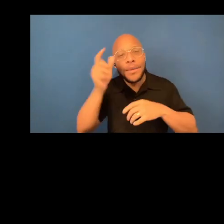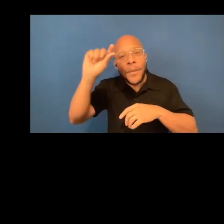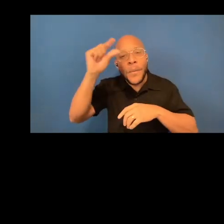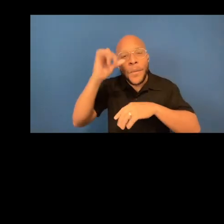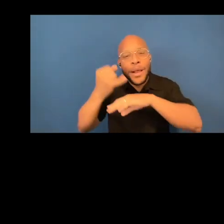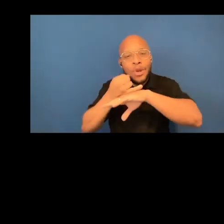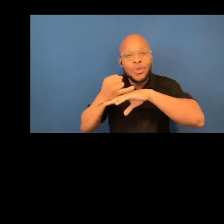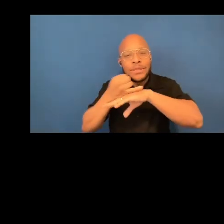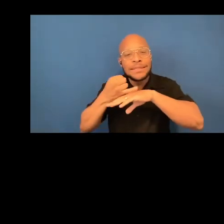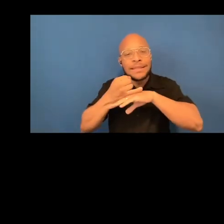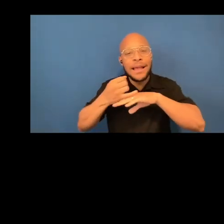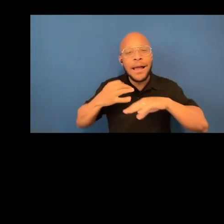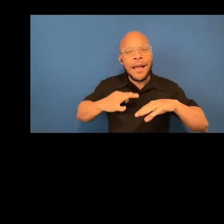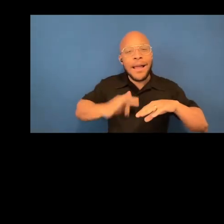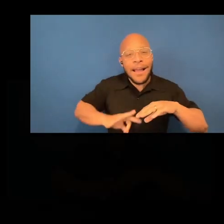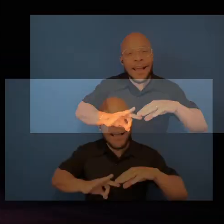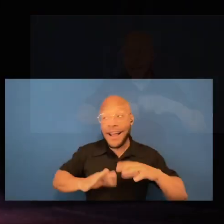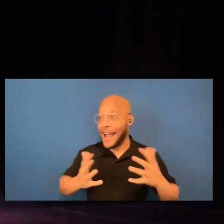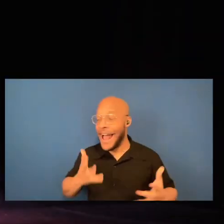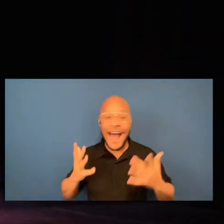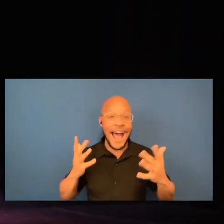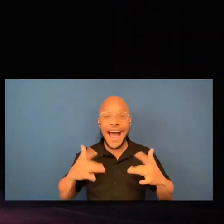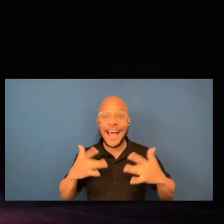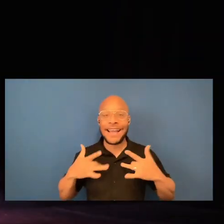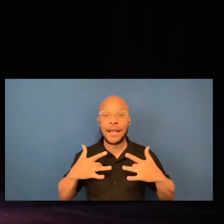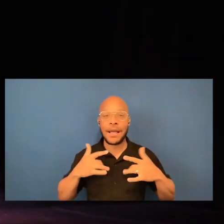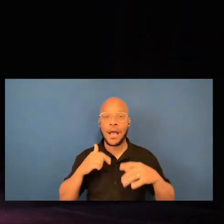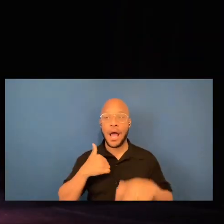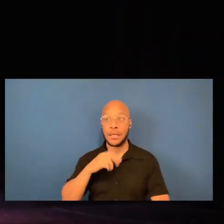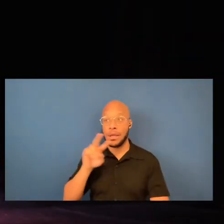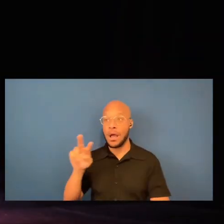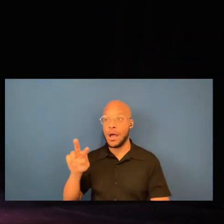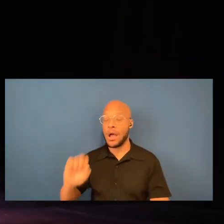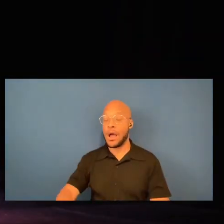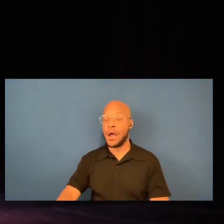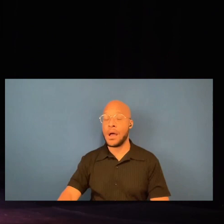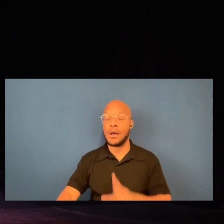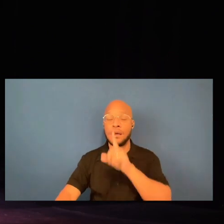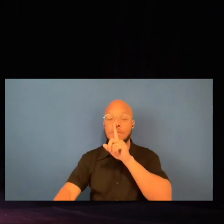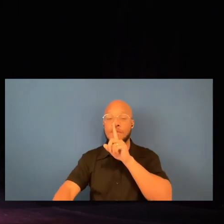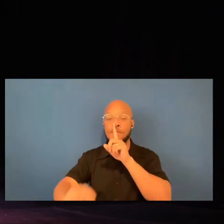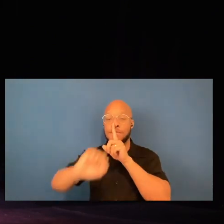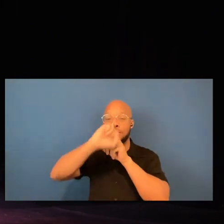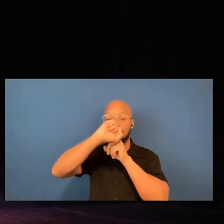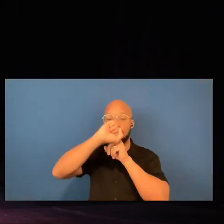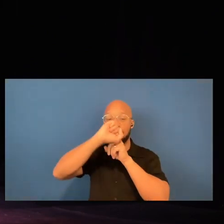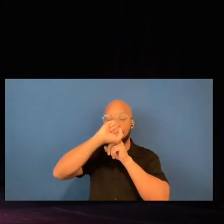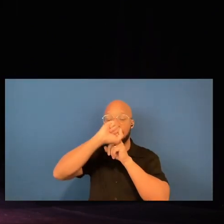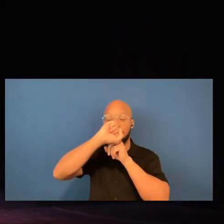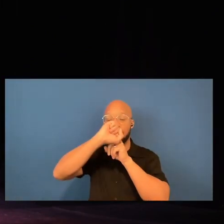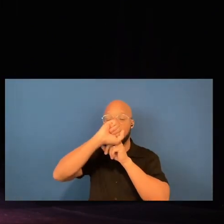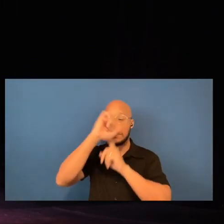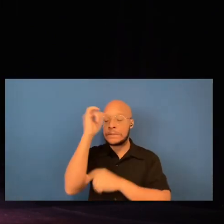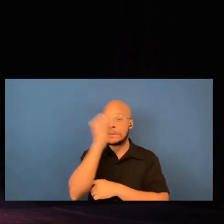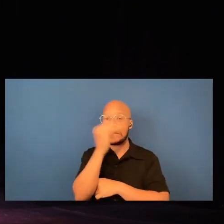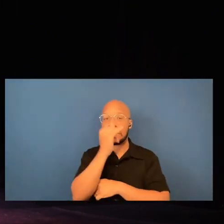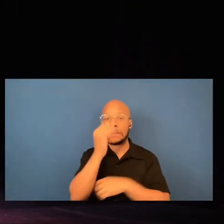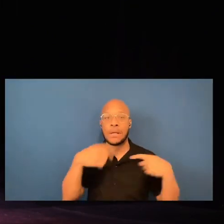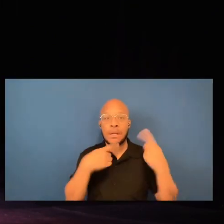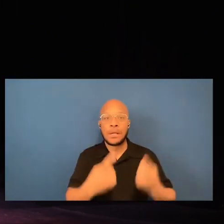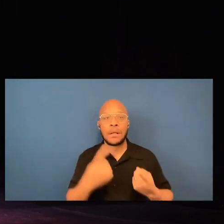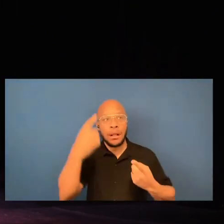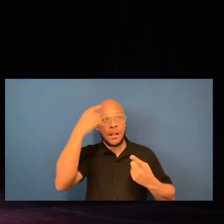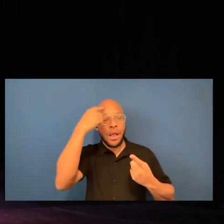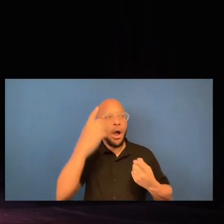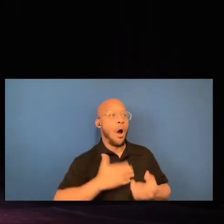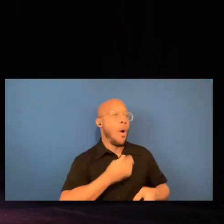me like a ton of bricks. Here I've been thinking about spaces of home, how we've lost all alternative spaces, the rise